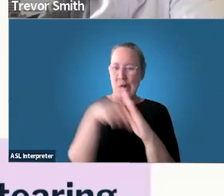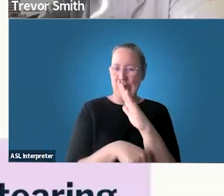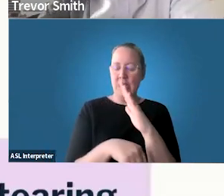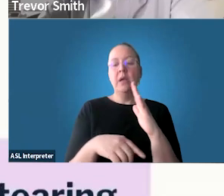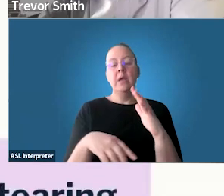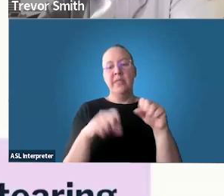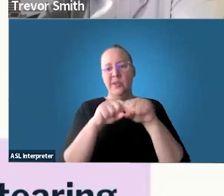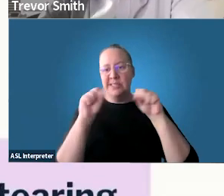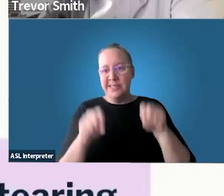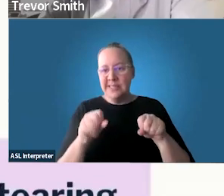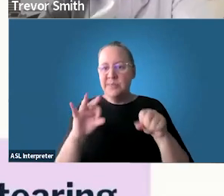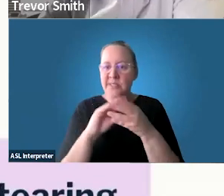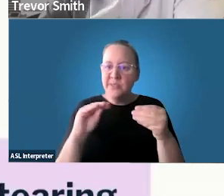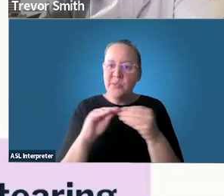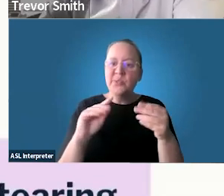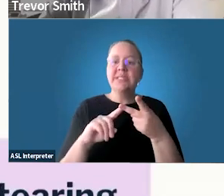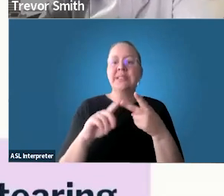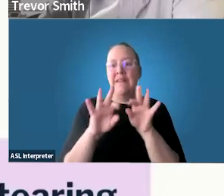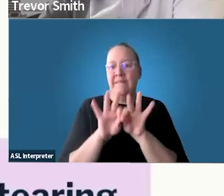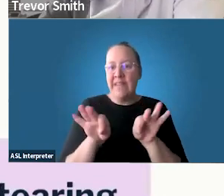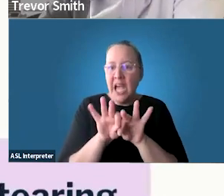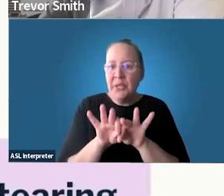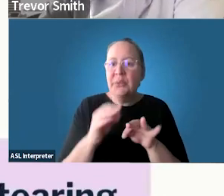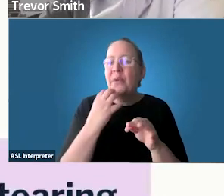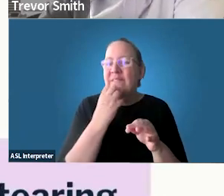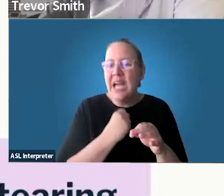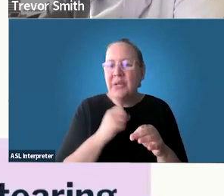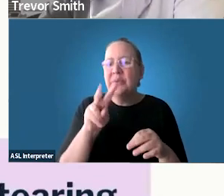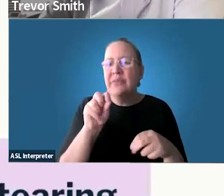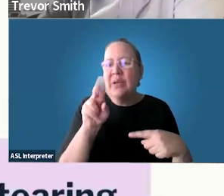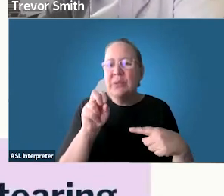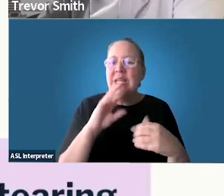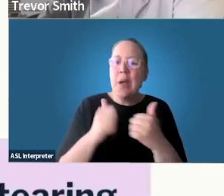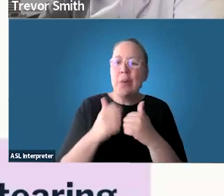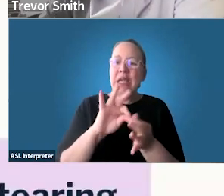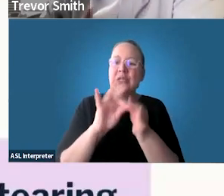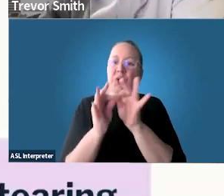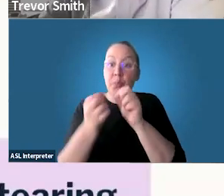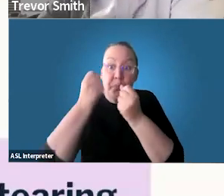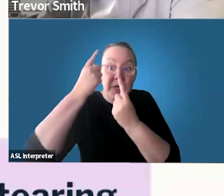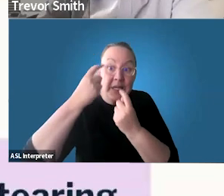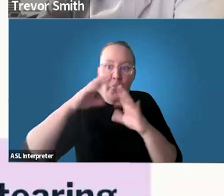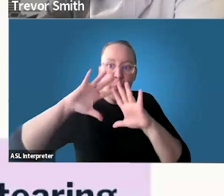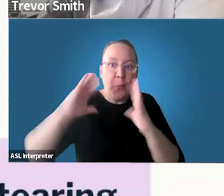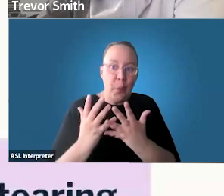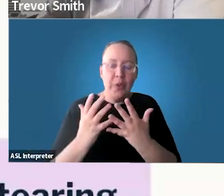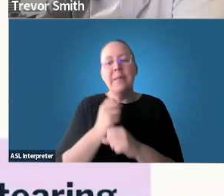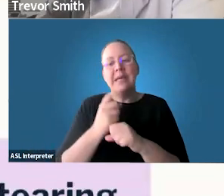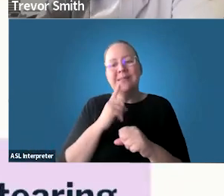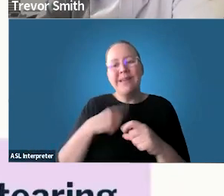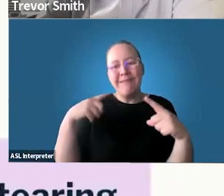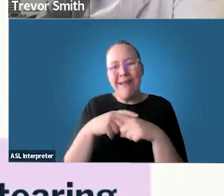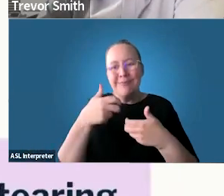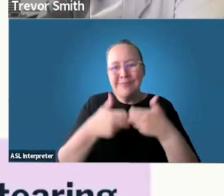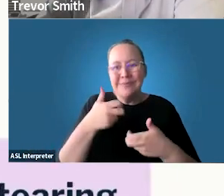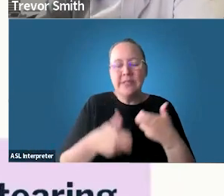systems of stories, values, assumptions, and meanings that shape how we interpret the world. They really help us make sense of complex